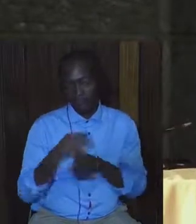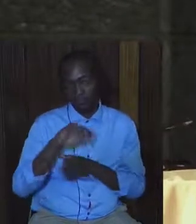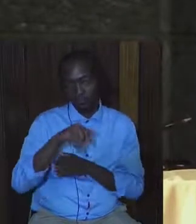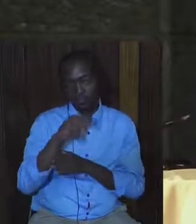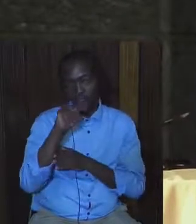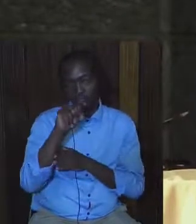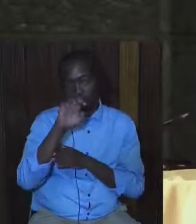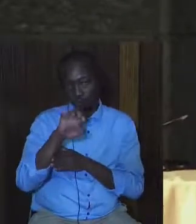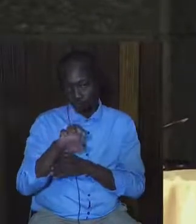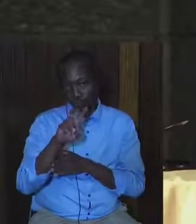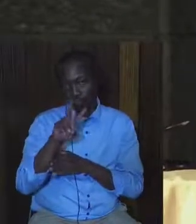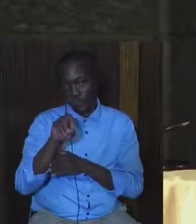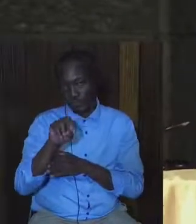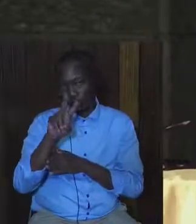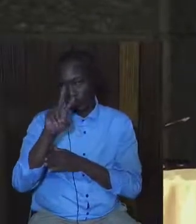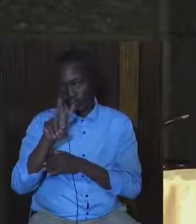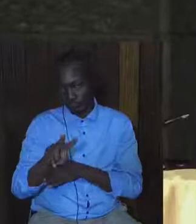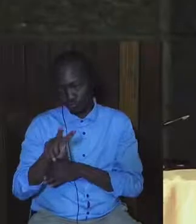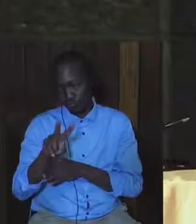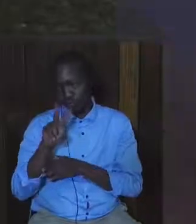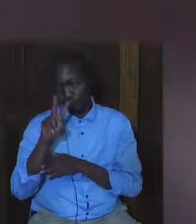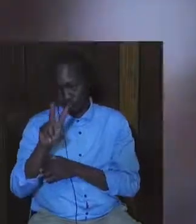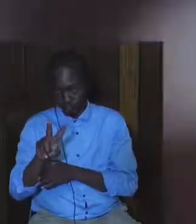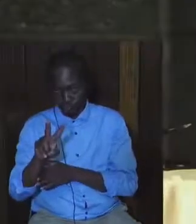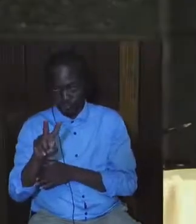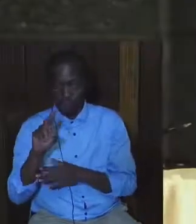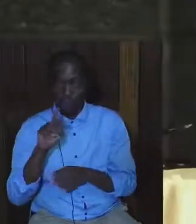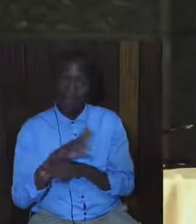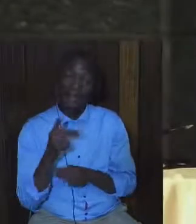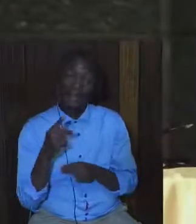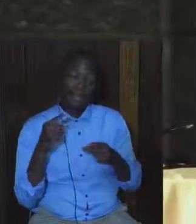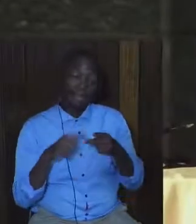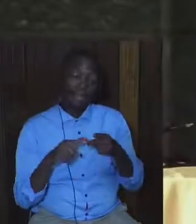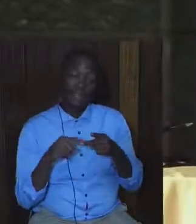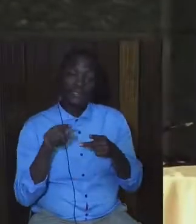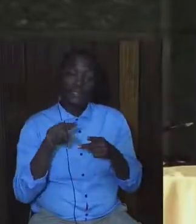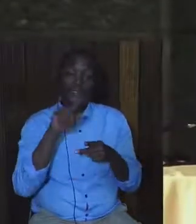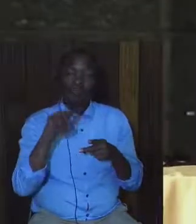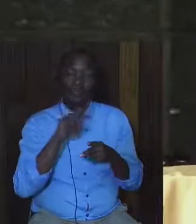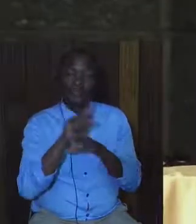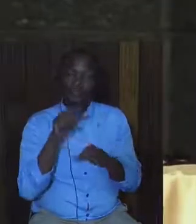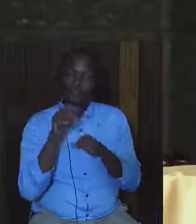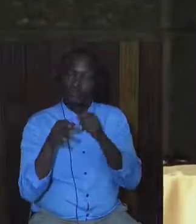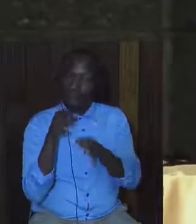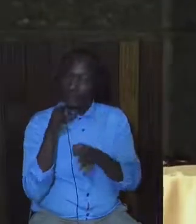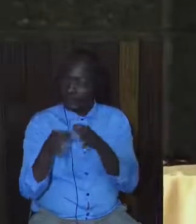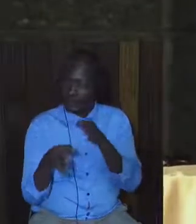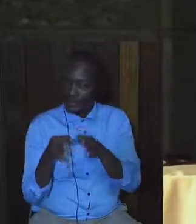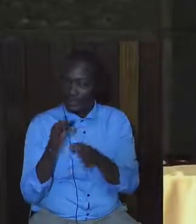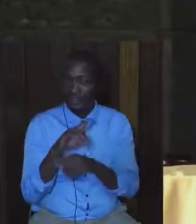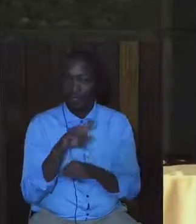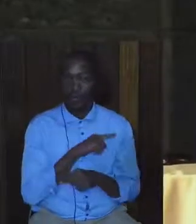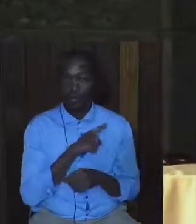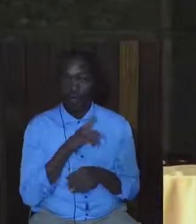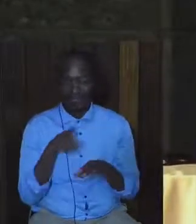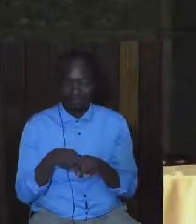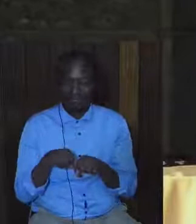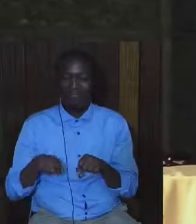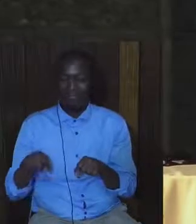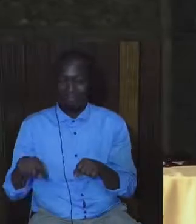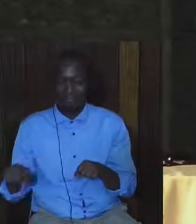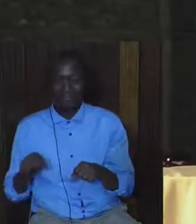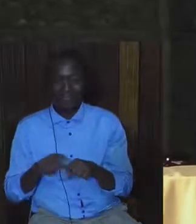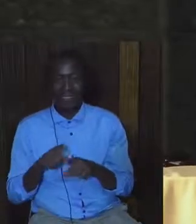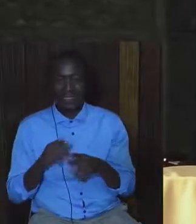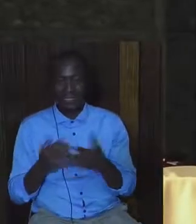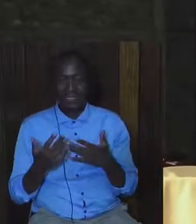2022. The second question that we've been requested or explanation is why have we delayed